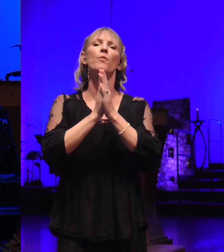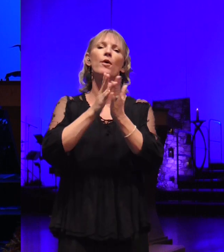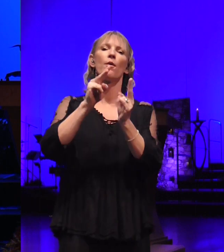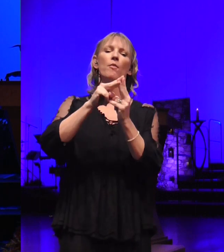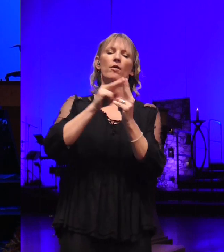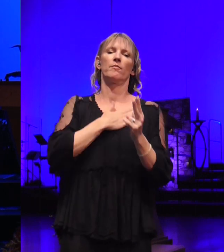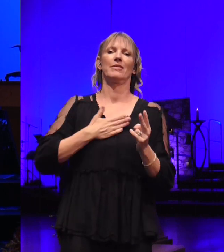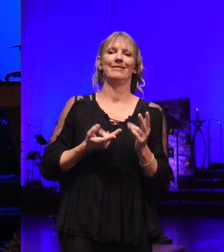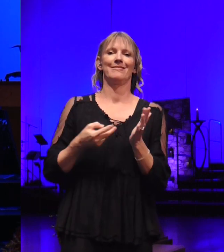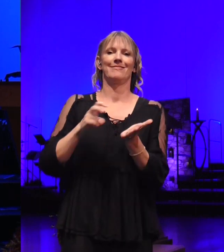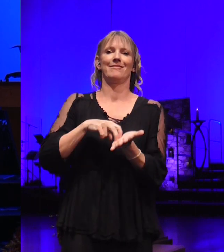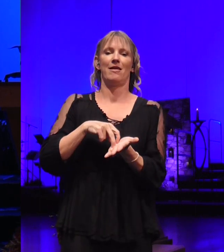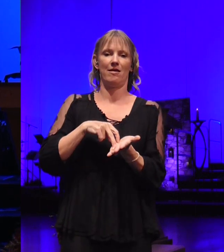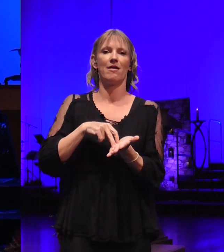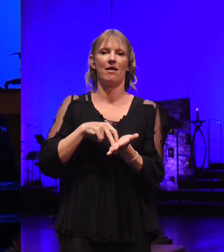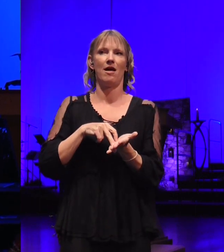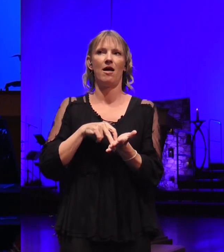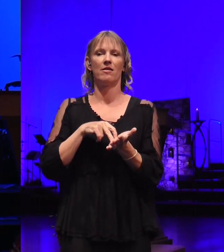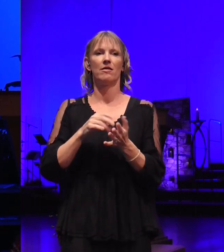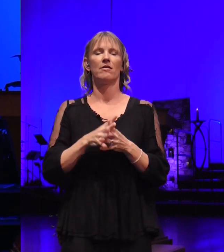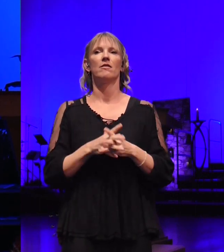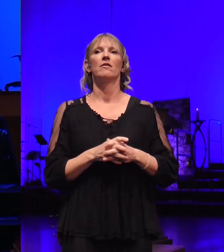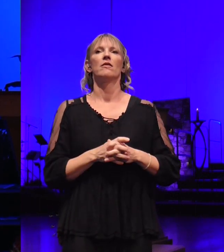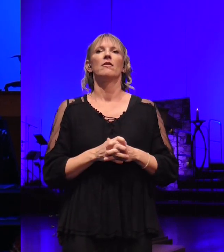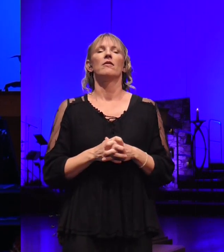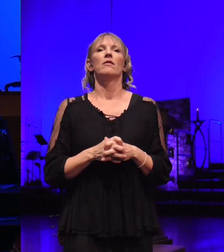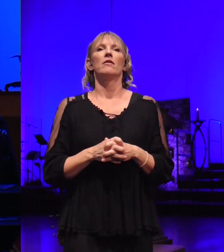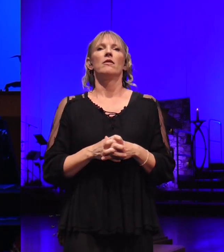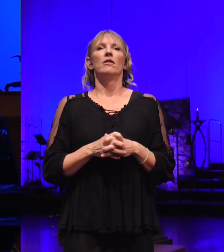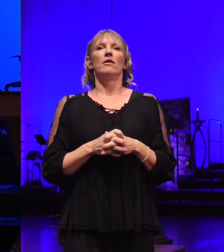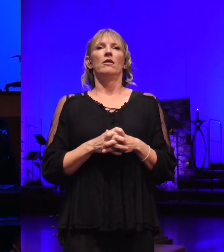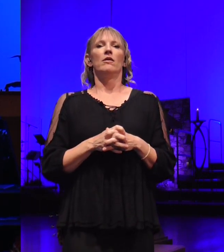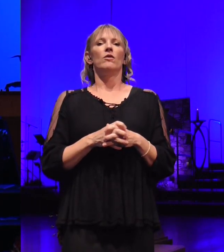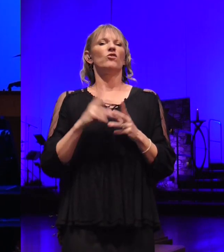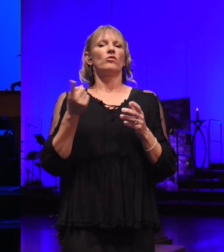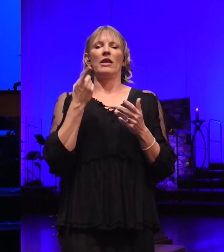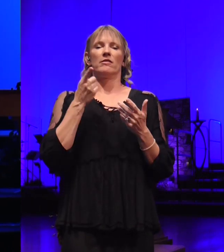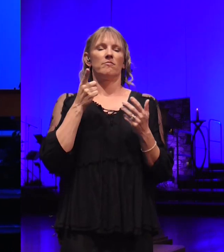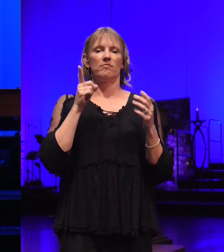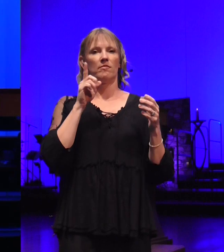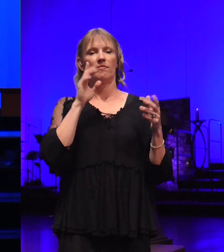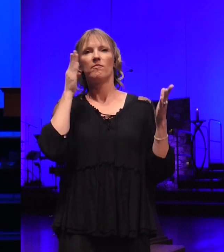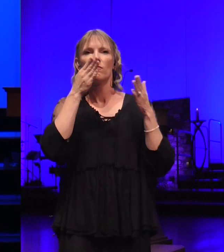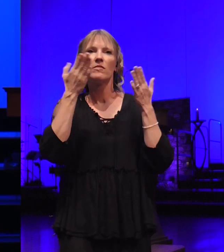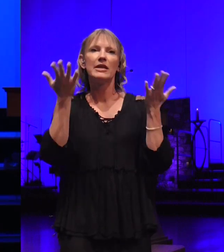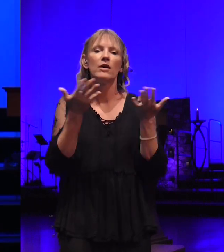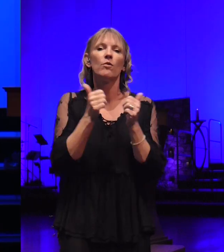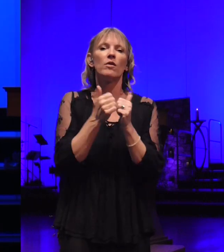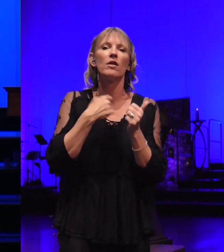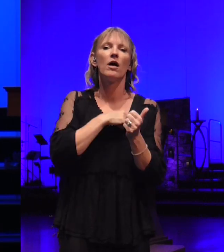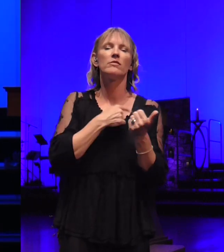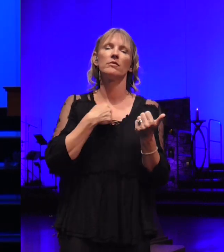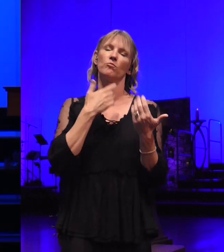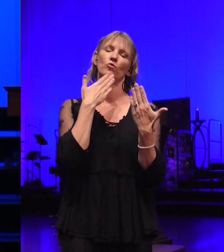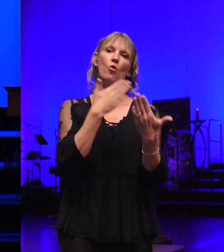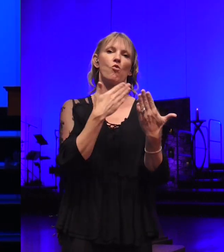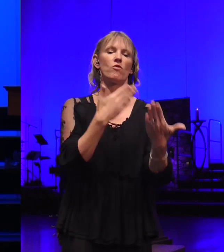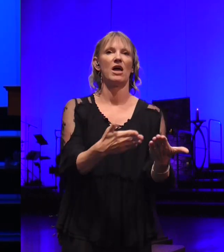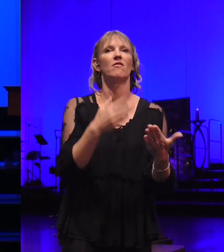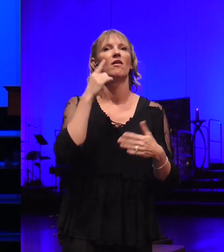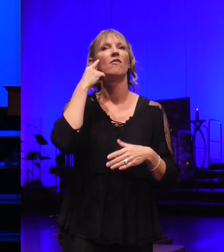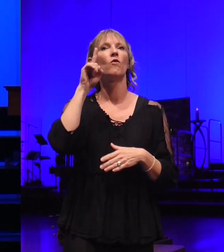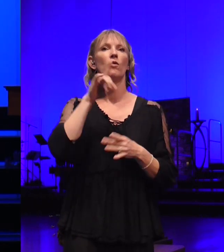to join me in consciousness by standing or just being present with all of us. I'm so grateful for